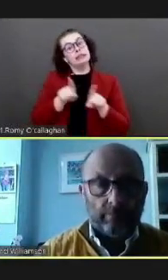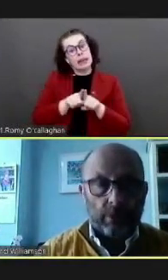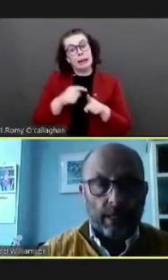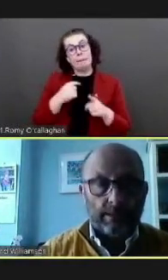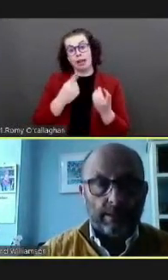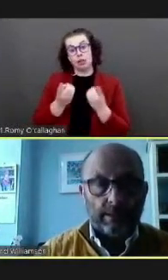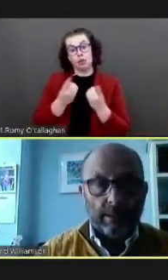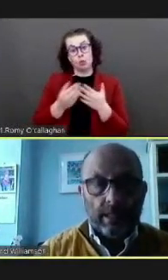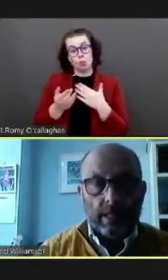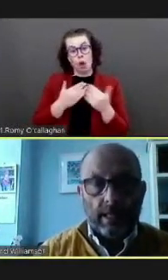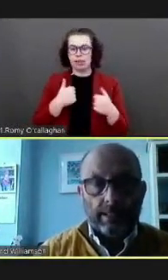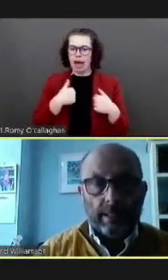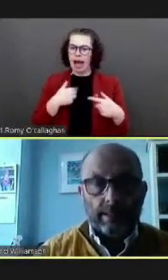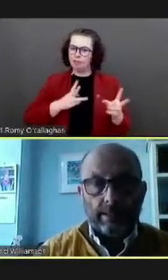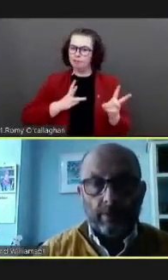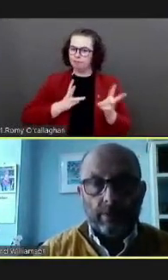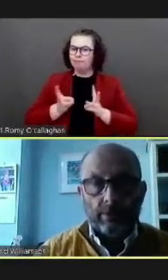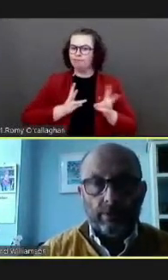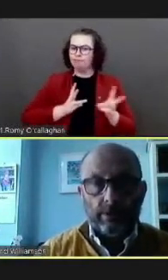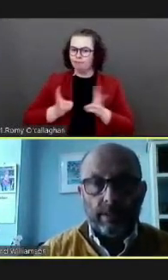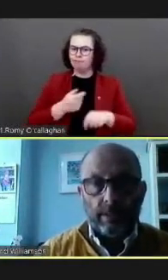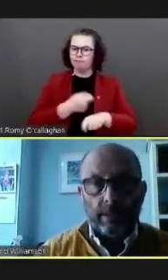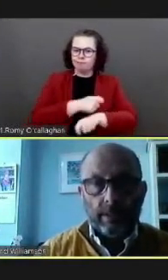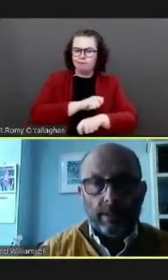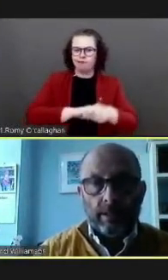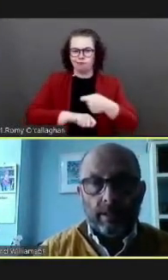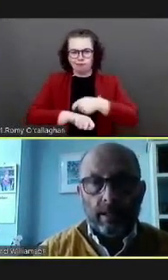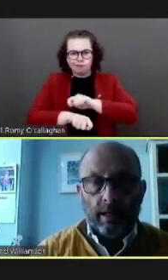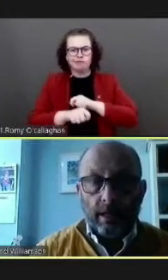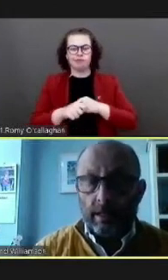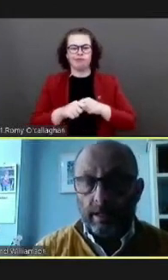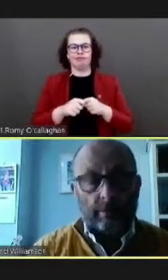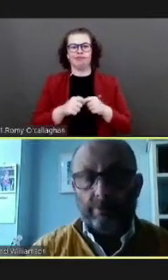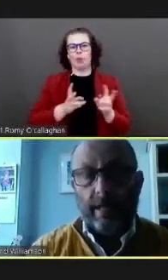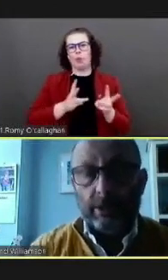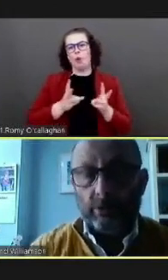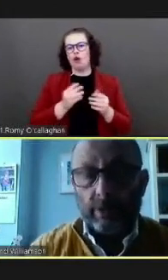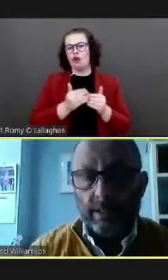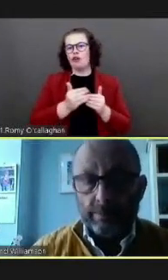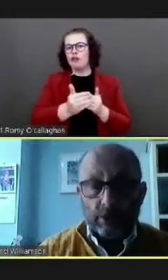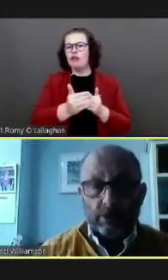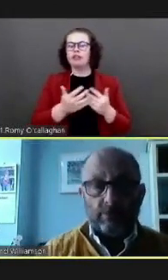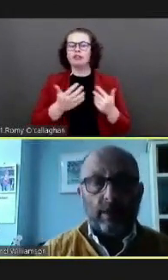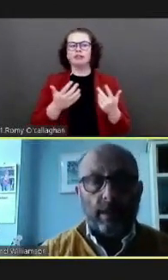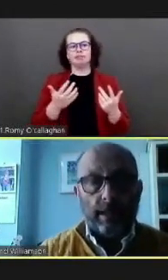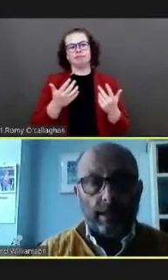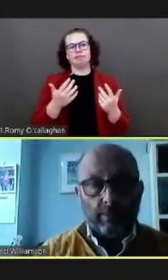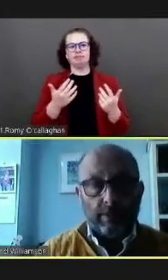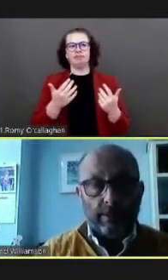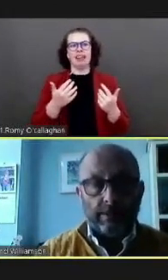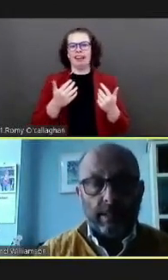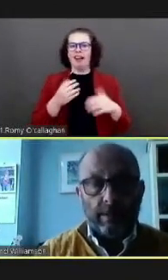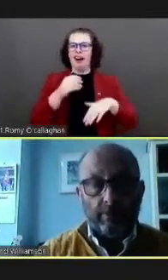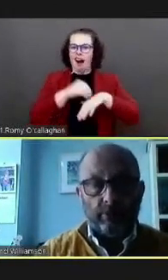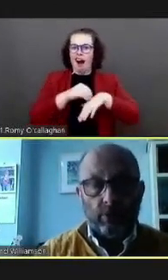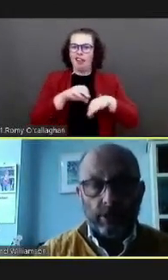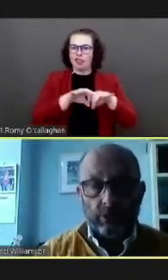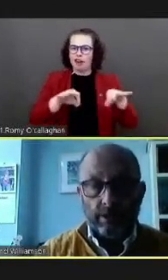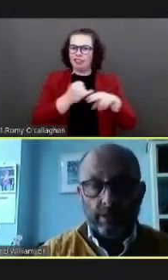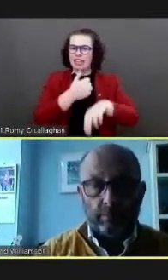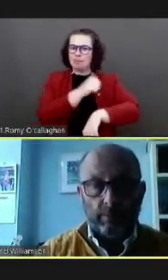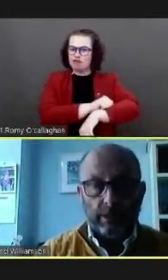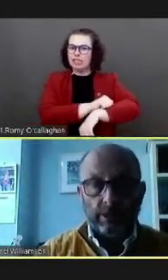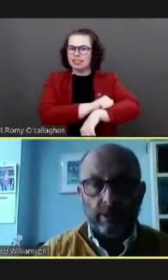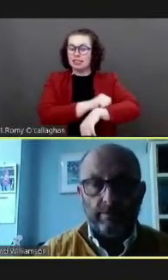still in practice, and as someone who's a fair degree, I suppose, a frontline experience. And before